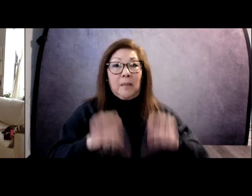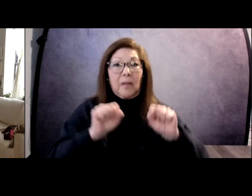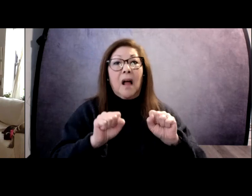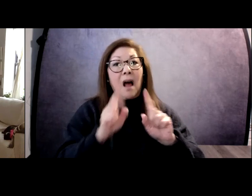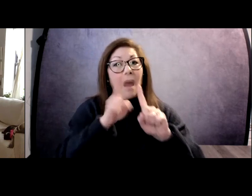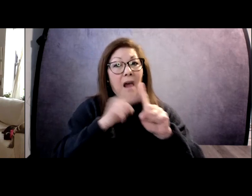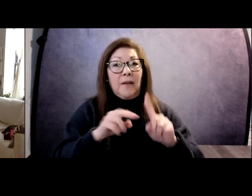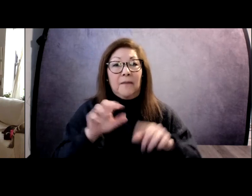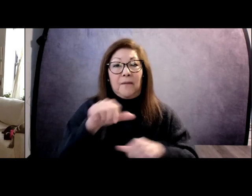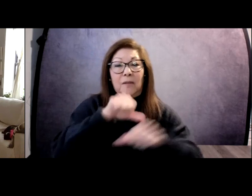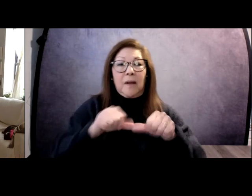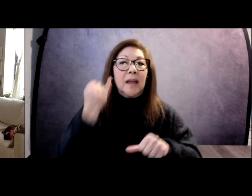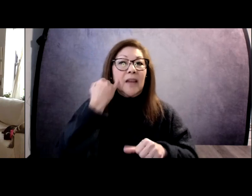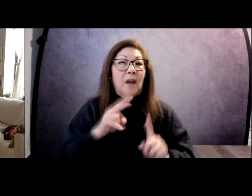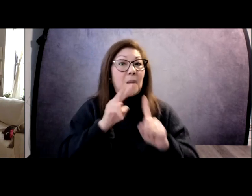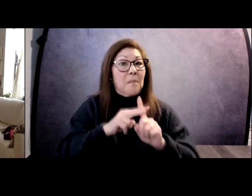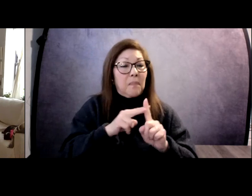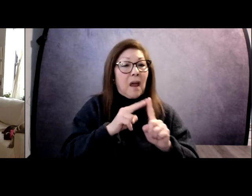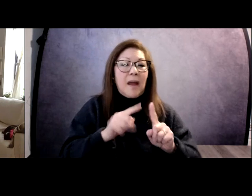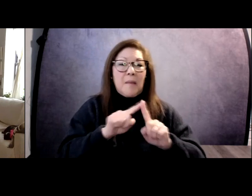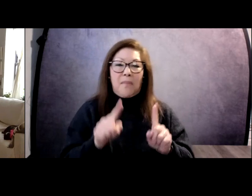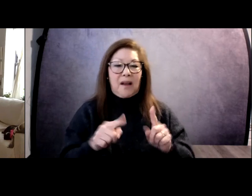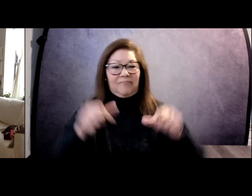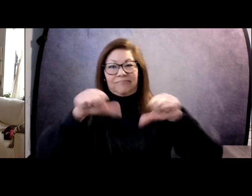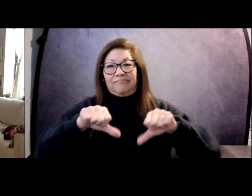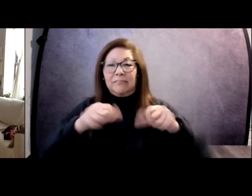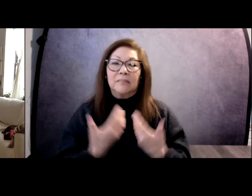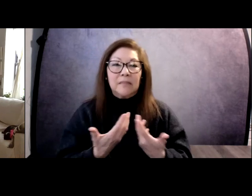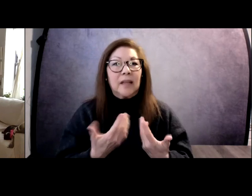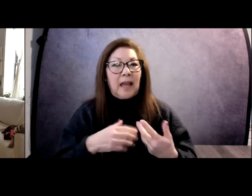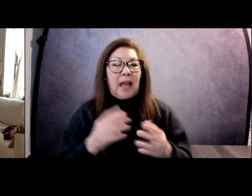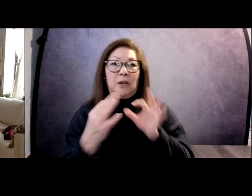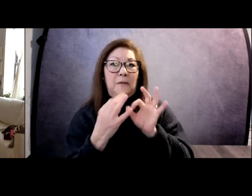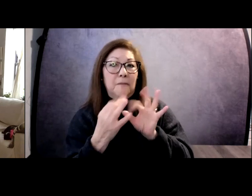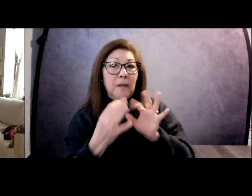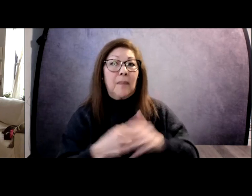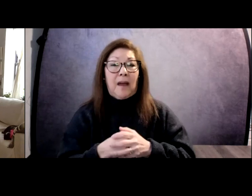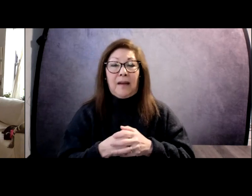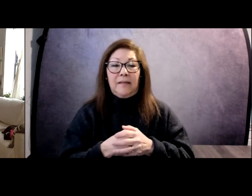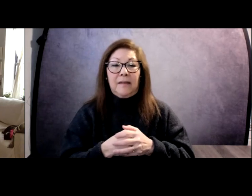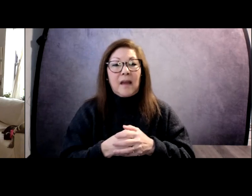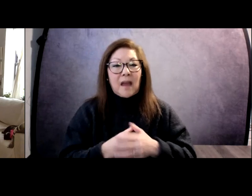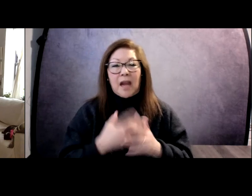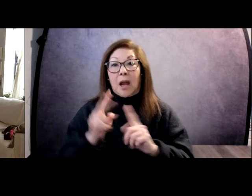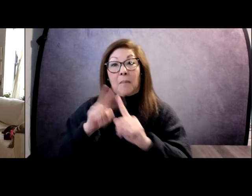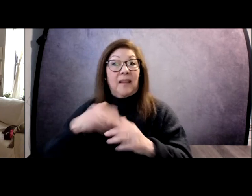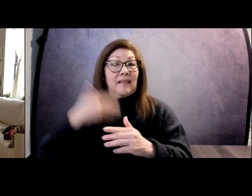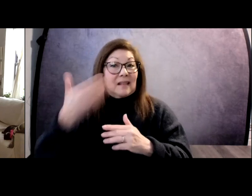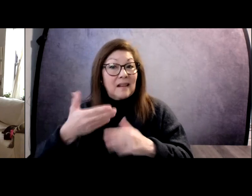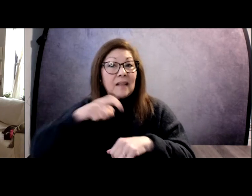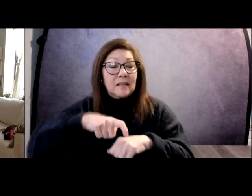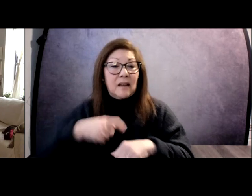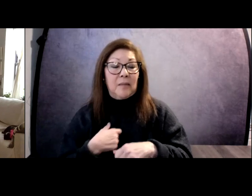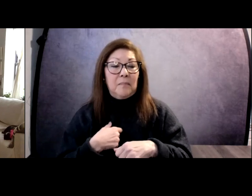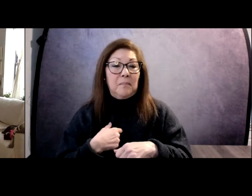Like say I apply this time and I don't get it and you guys give me feedback and I apply next time, would